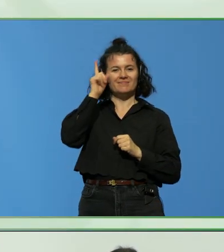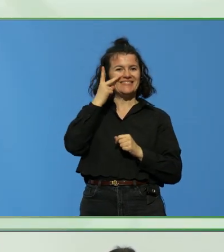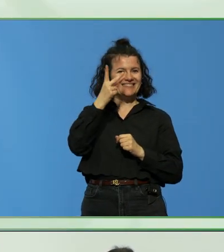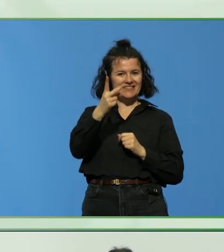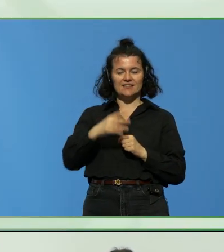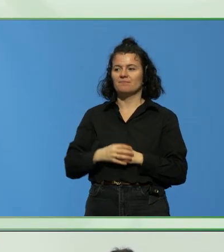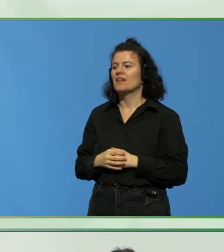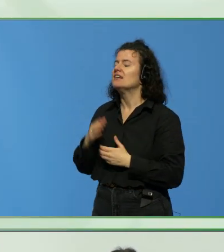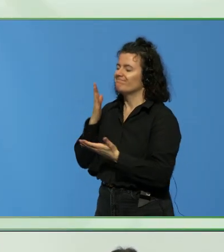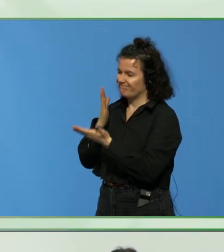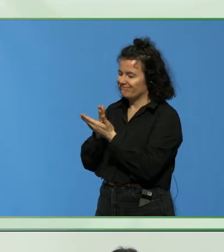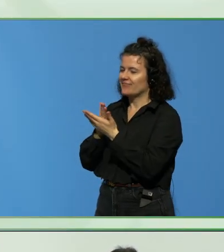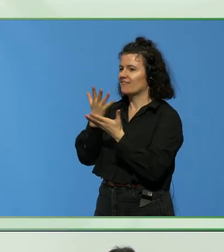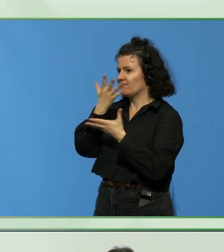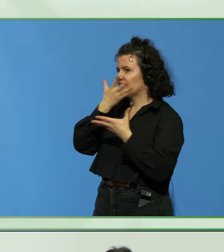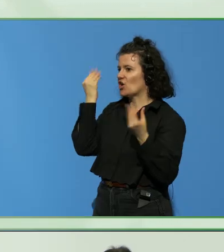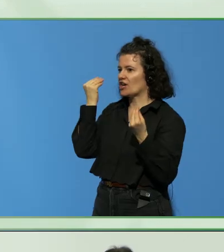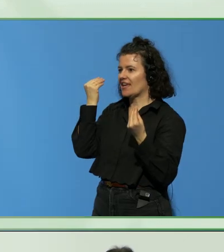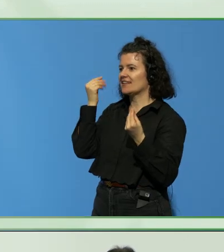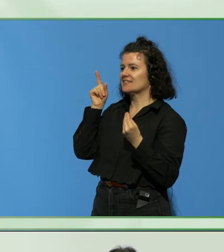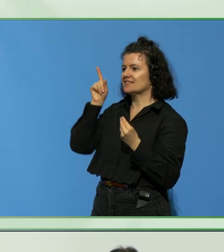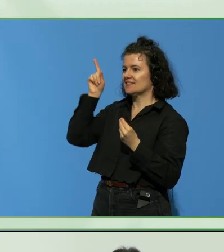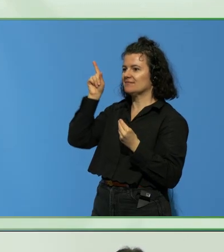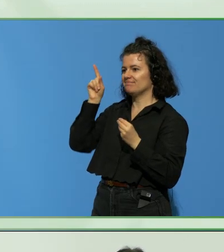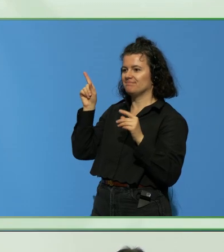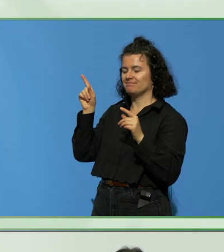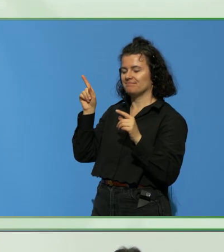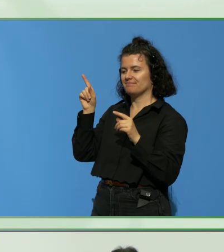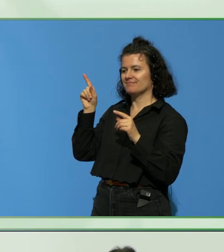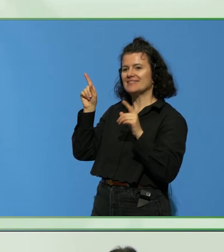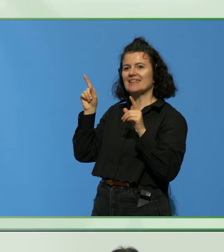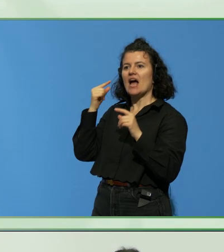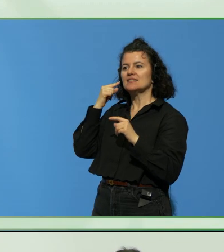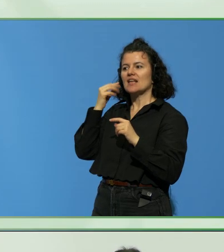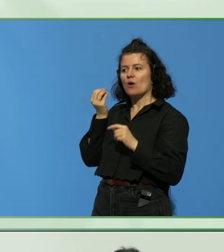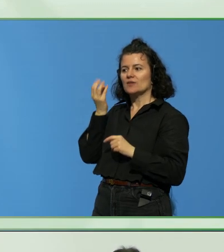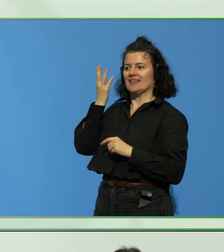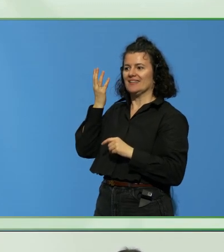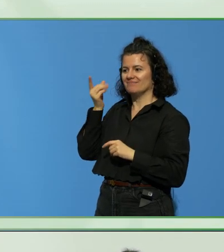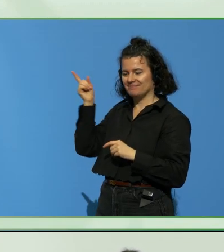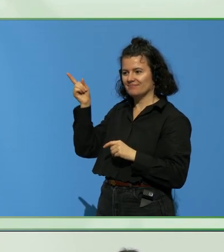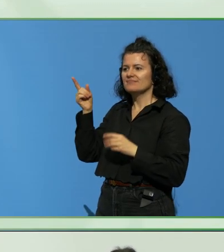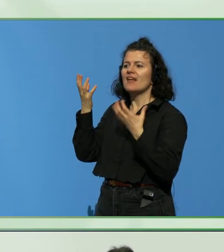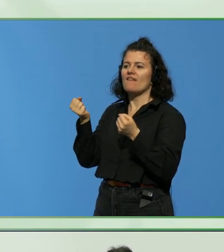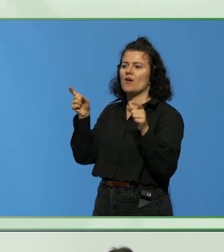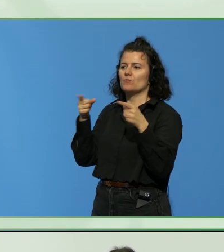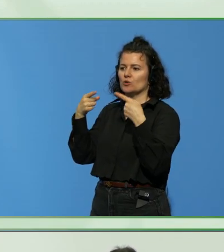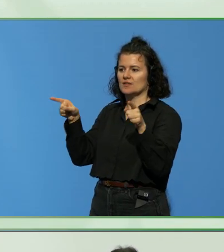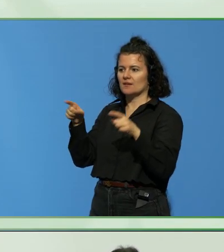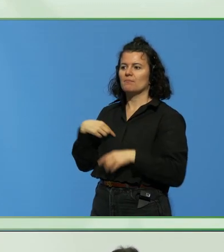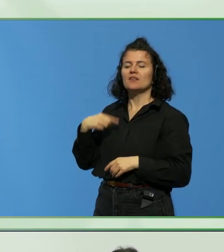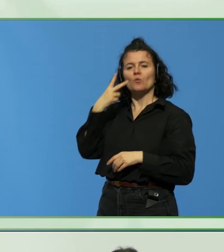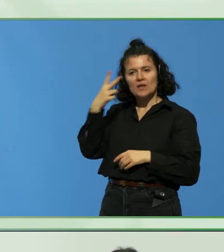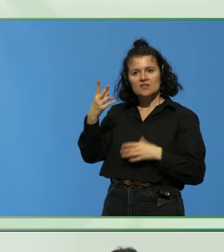was some background music. What we see here is the dog walking, the wheelchair